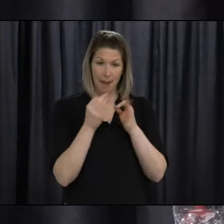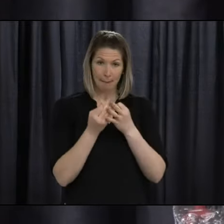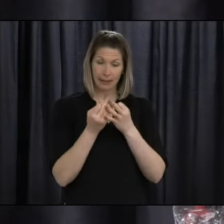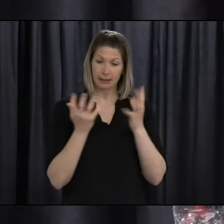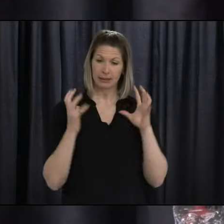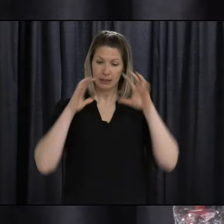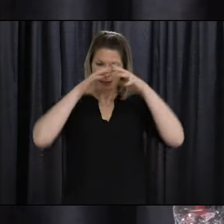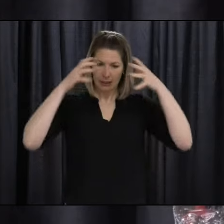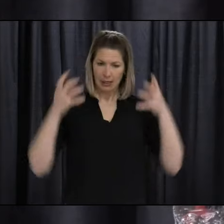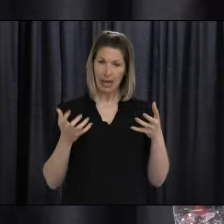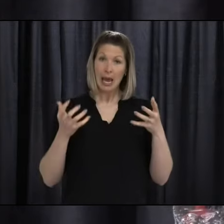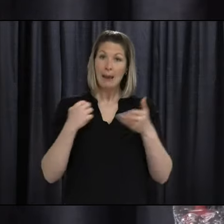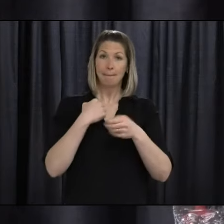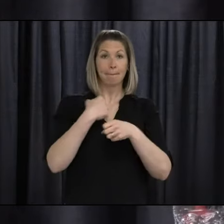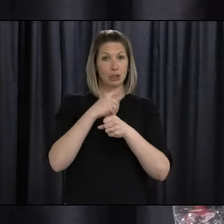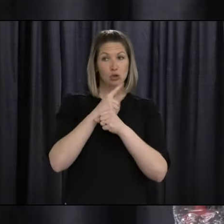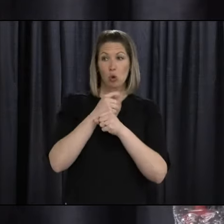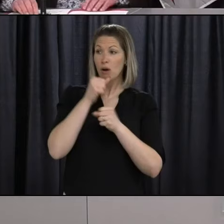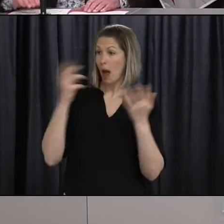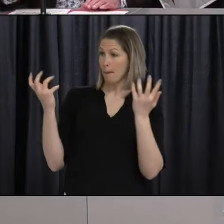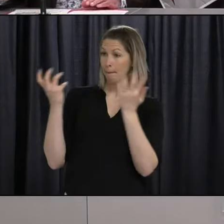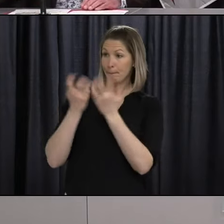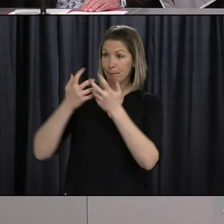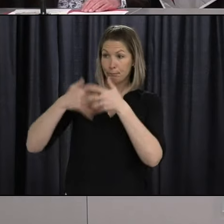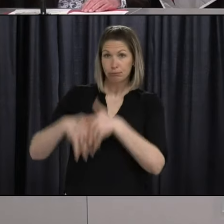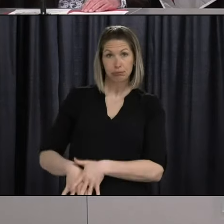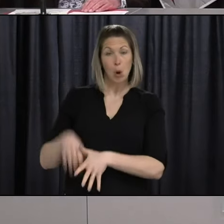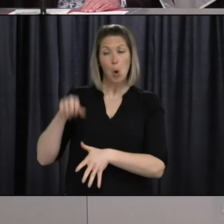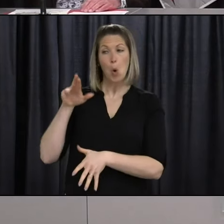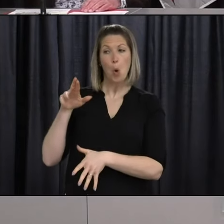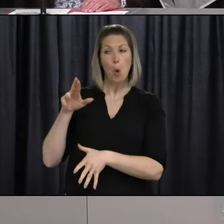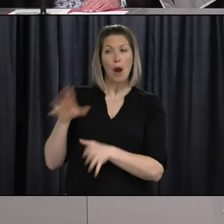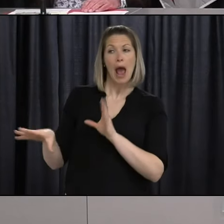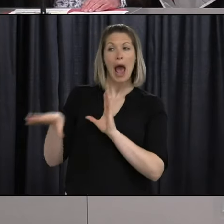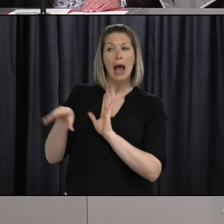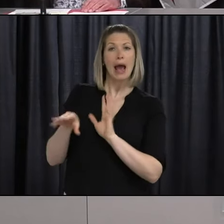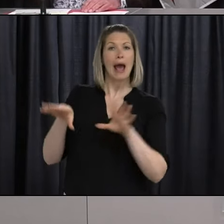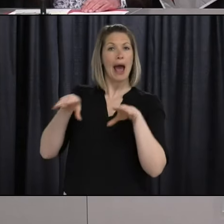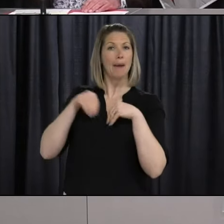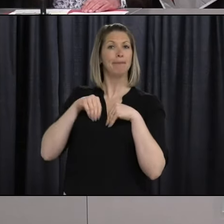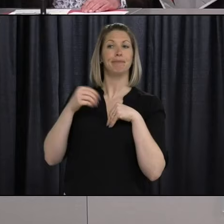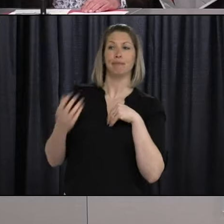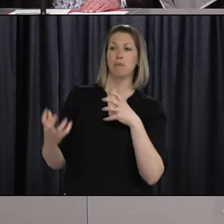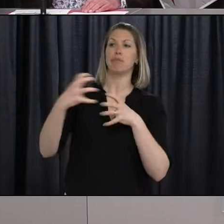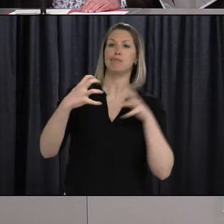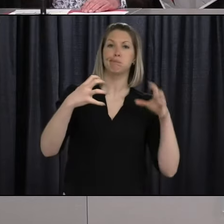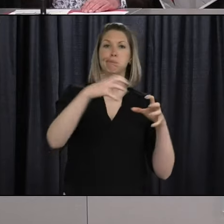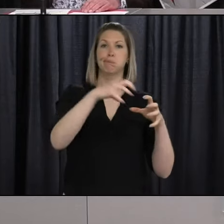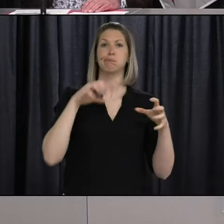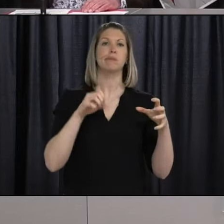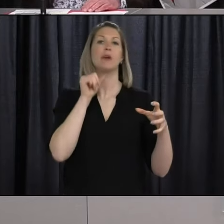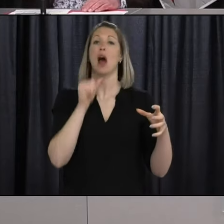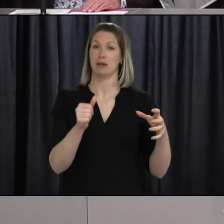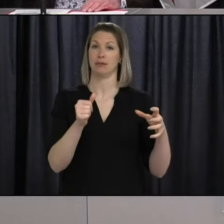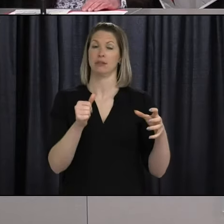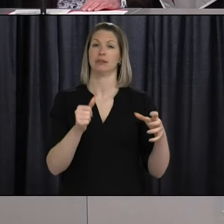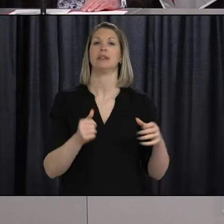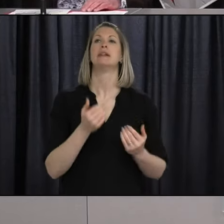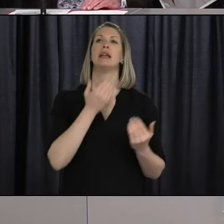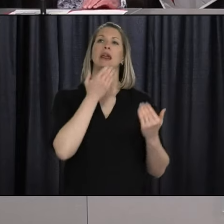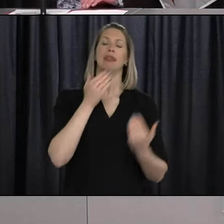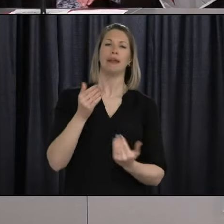bubble. So thank you very much, Premier. I'll stop there. Thank you. Thank you, Minister. So we now turn it over to the media for questions.